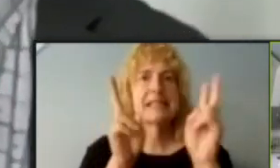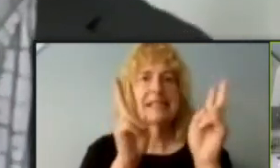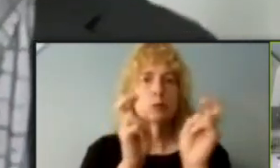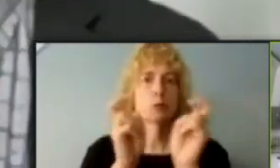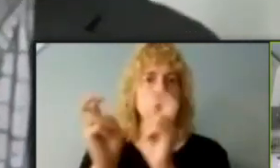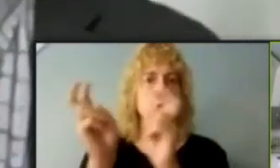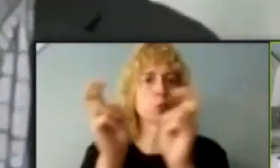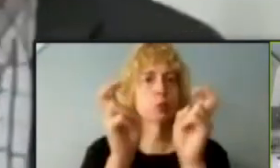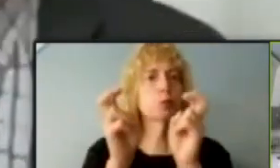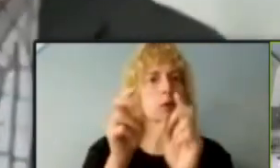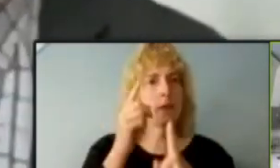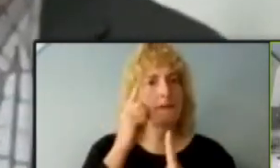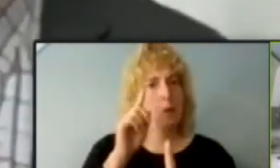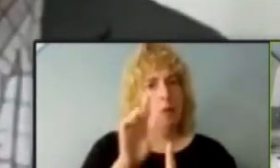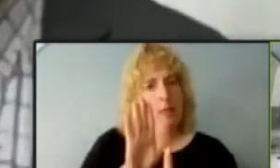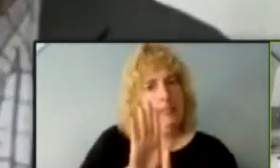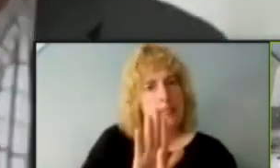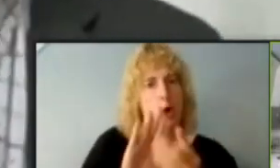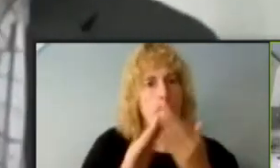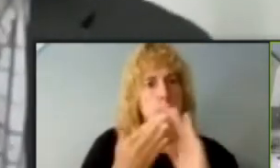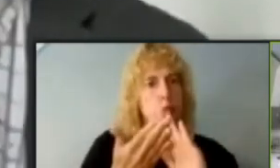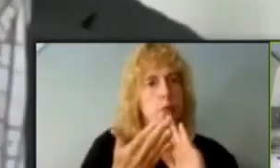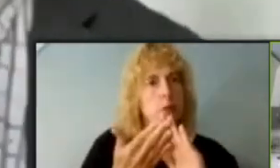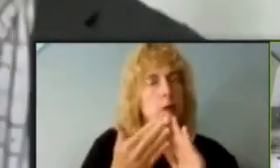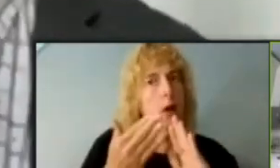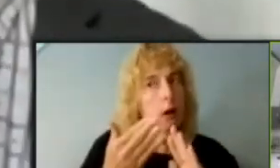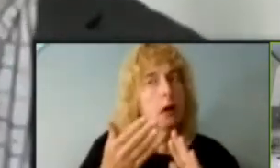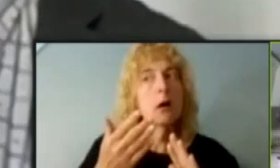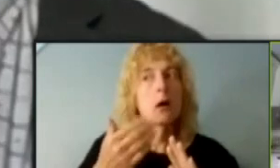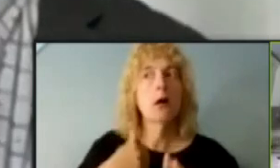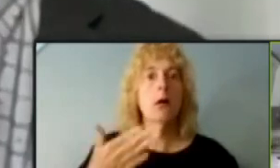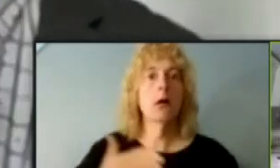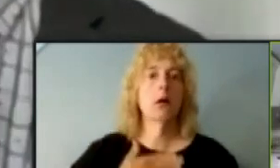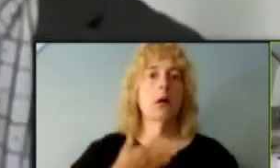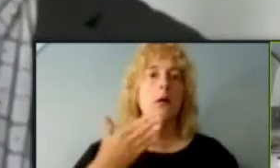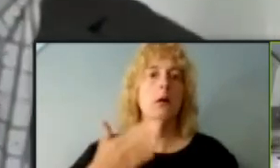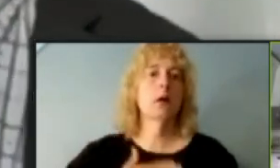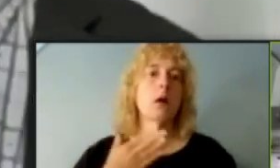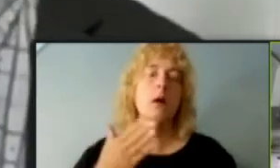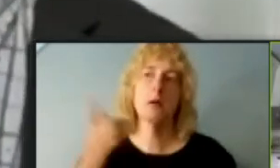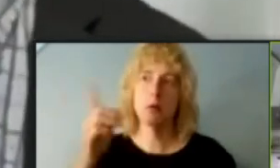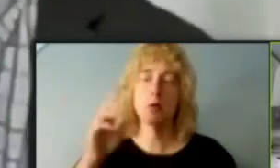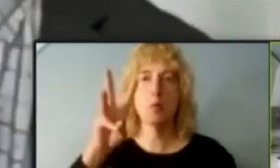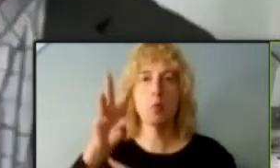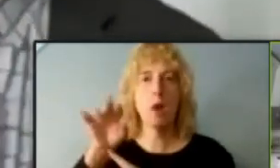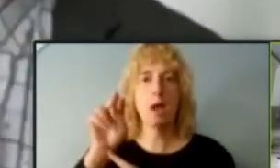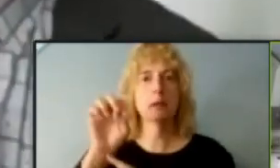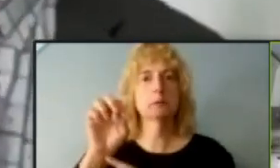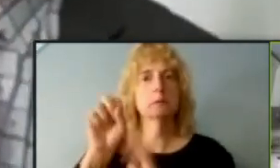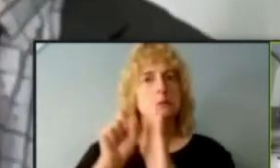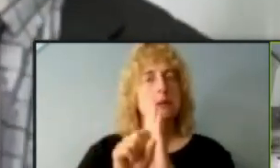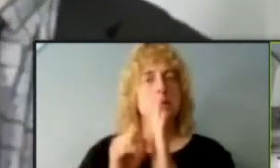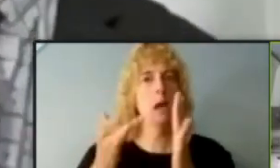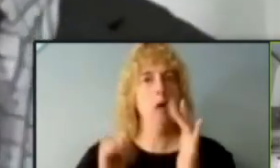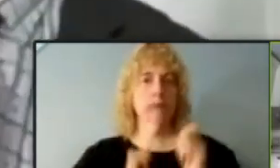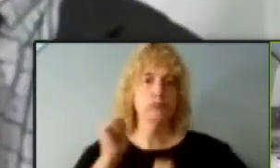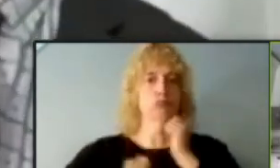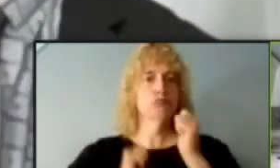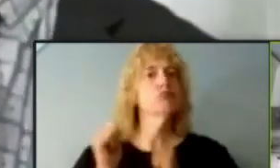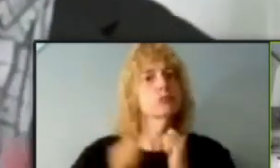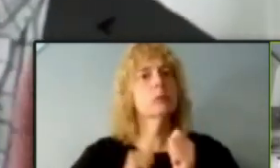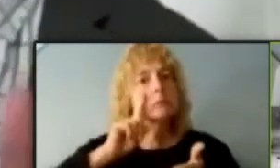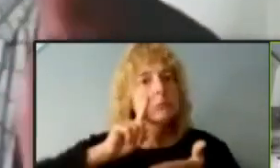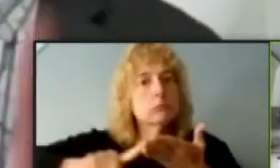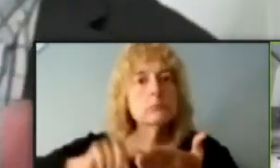African-American community. And I'm just glad that Wayne State has decided to step up and look at it. And I'm also glad that many of the